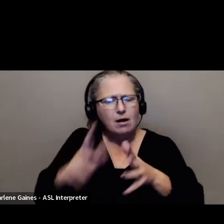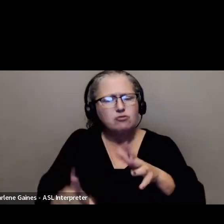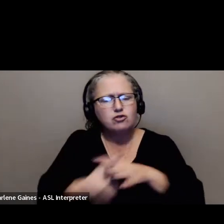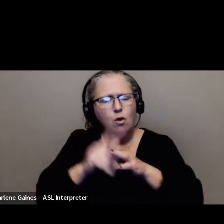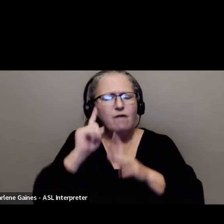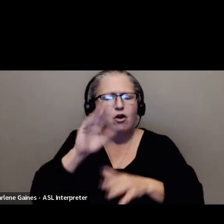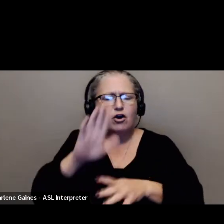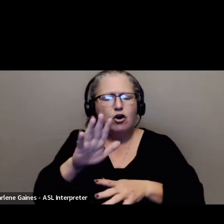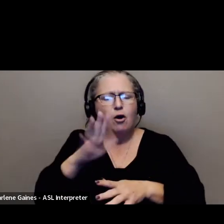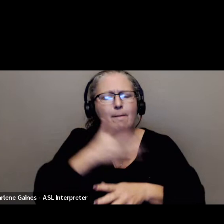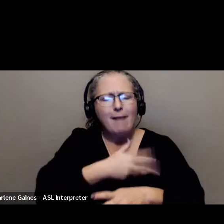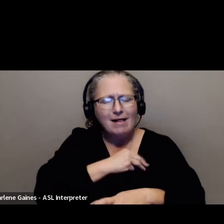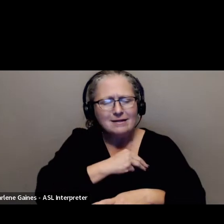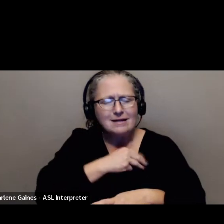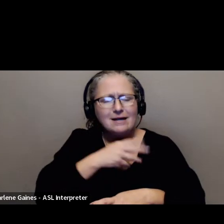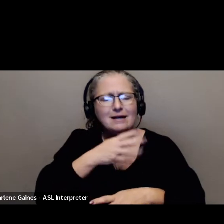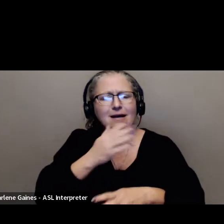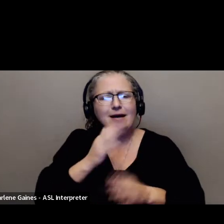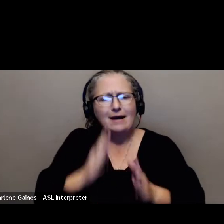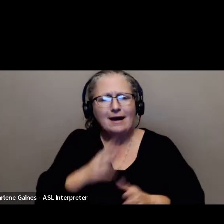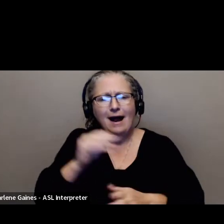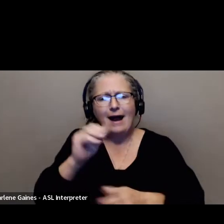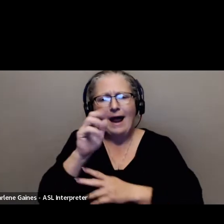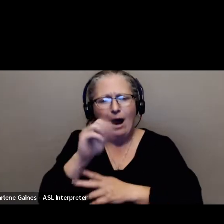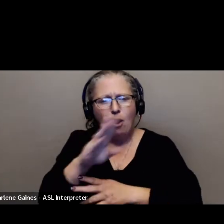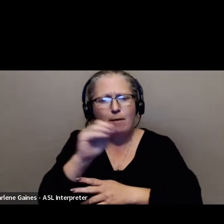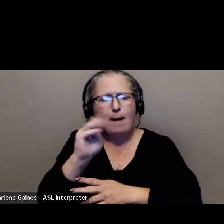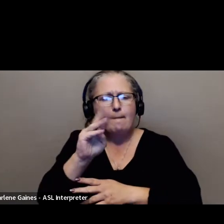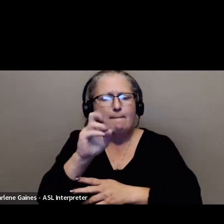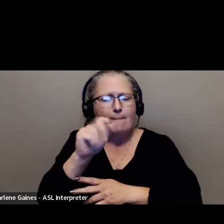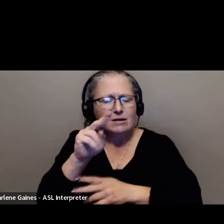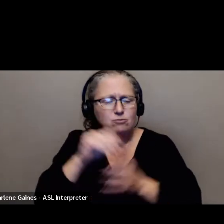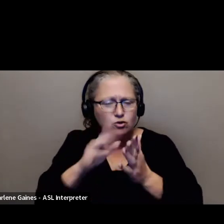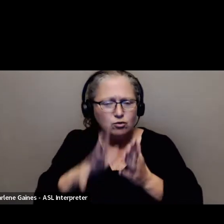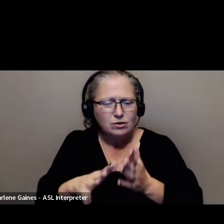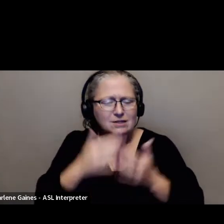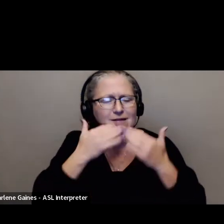and Muslim students. Thank you. Thank you.